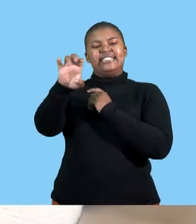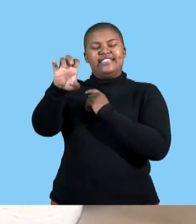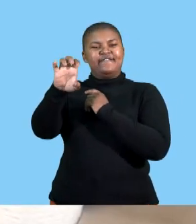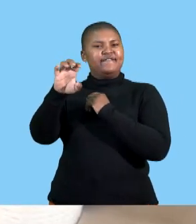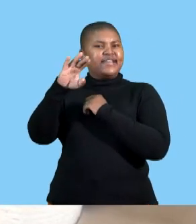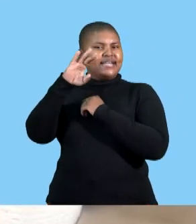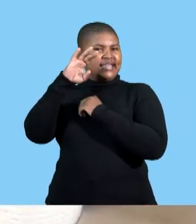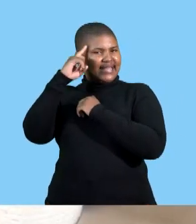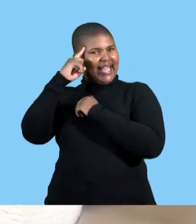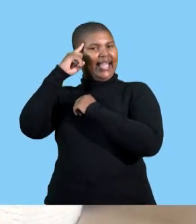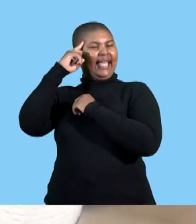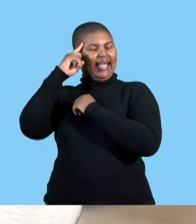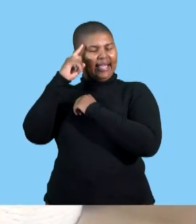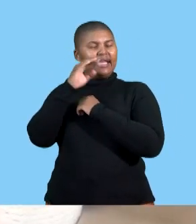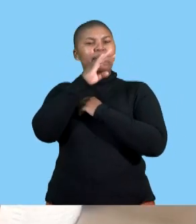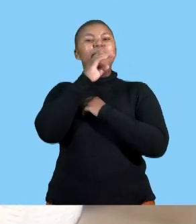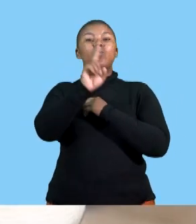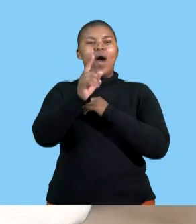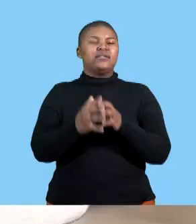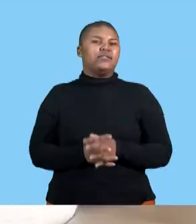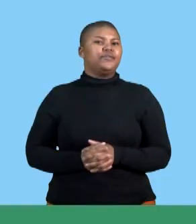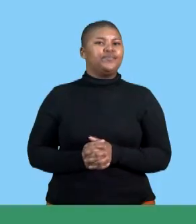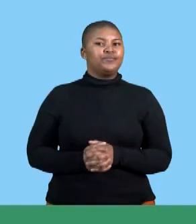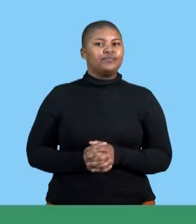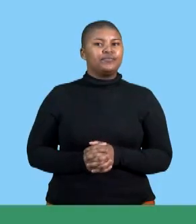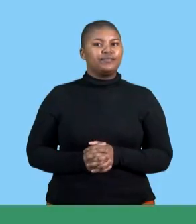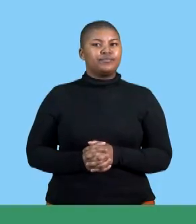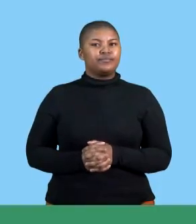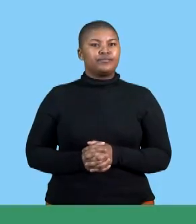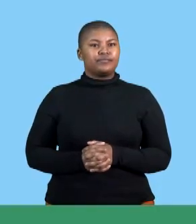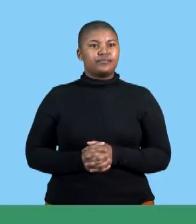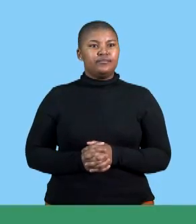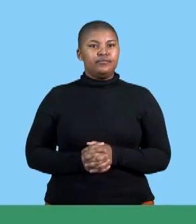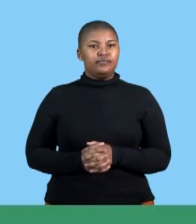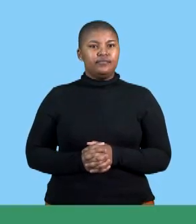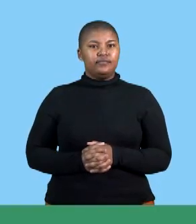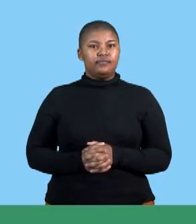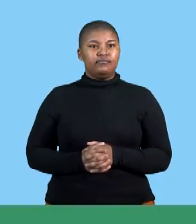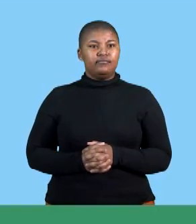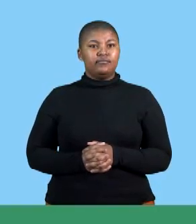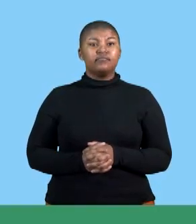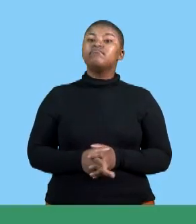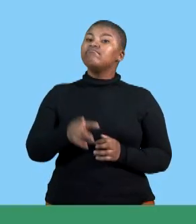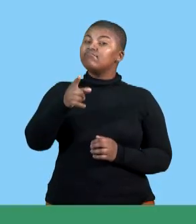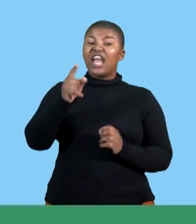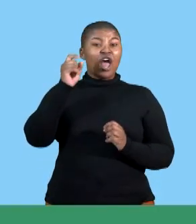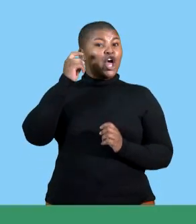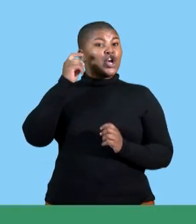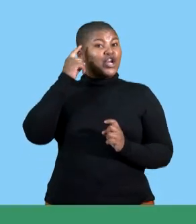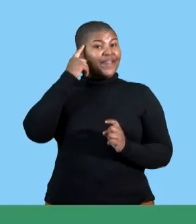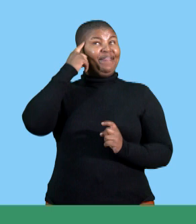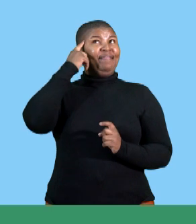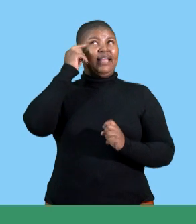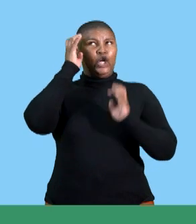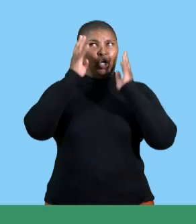creative thinking? How do you explain creative thinking? Right, according to what we have here, it says creative thinking,